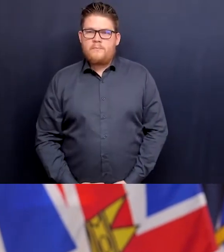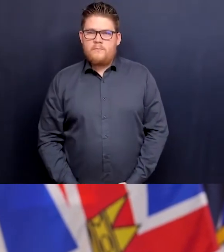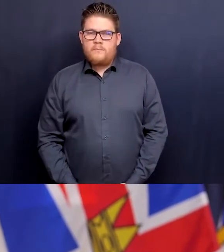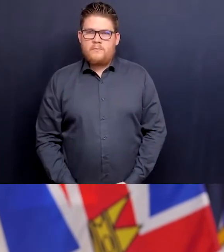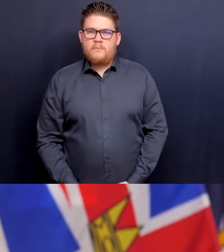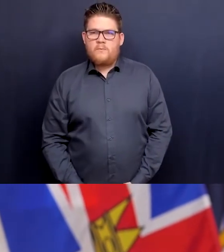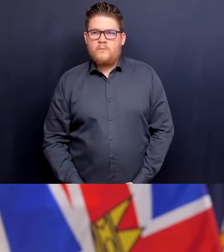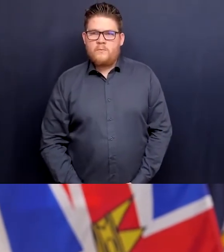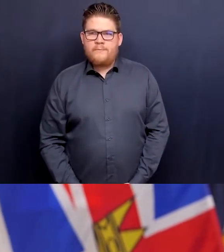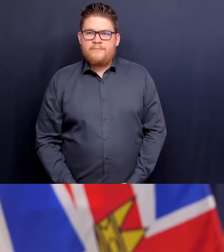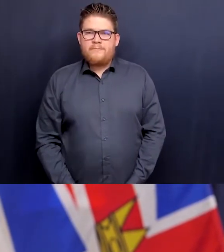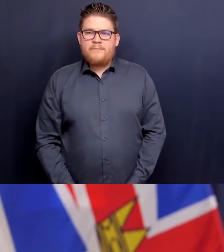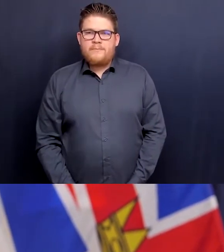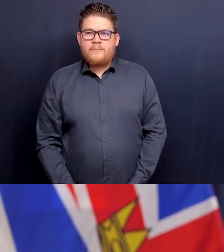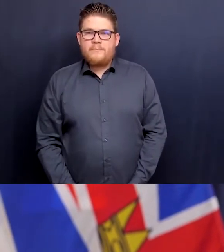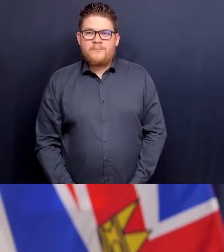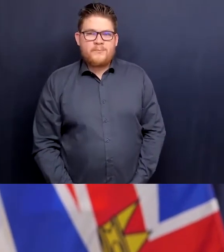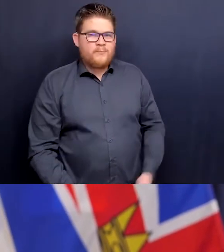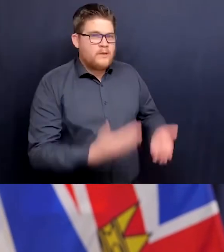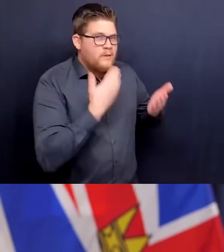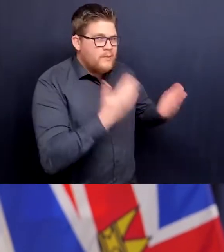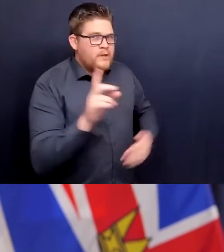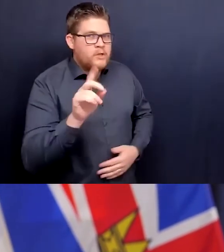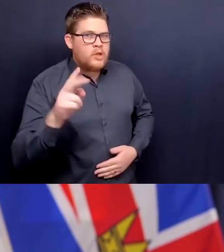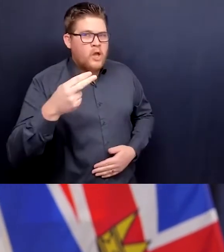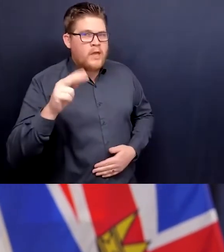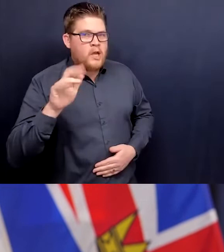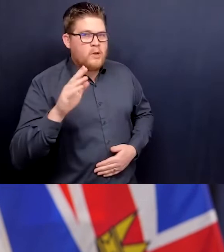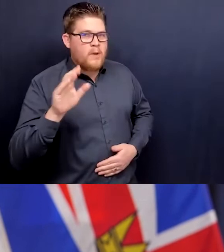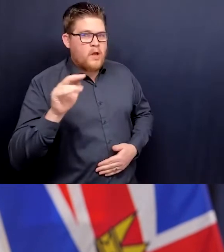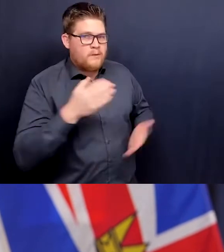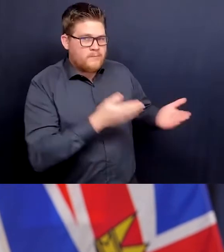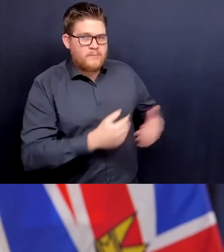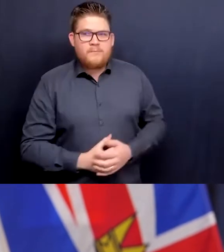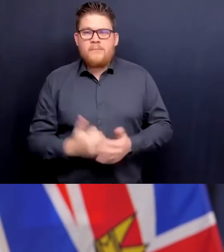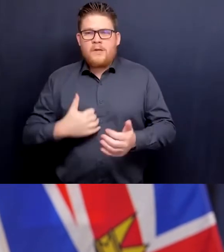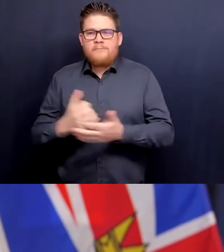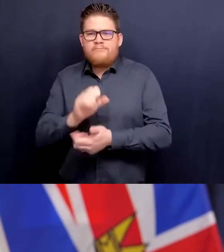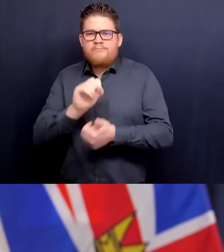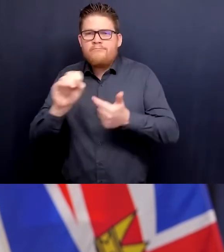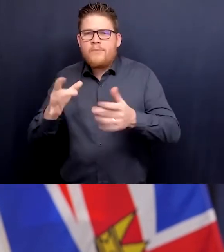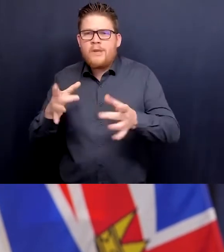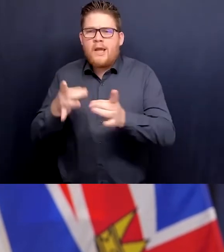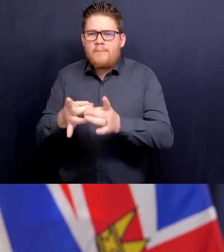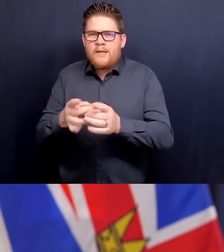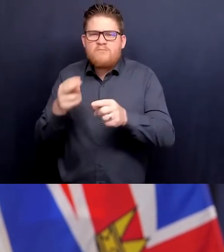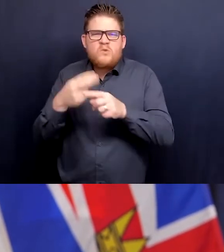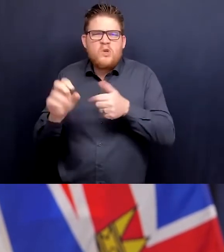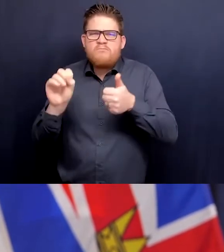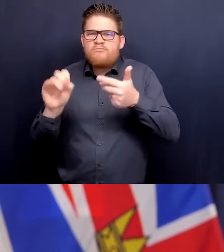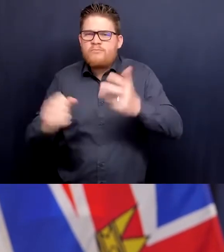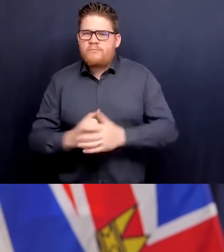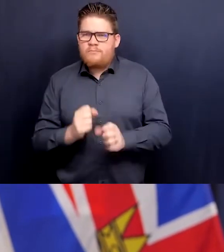Thank you, Dr. Henry. Today I'll provide an update, hopefully a shorter update, to give lots of opportunity for members of the media